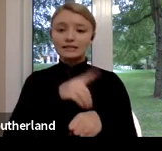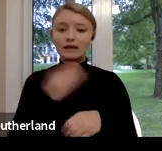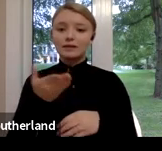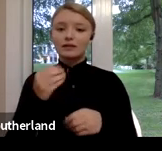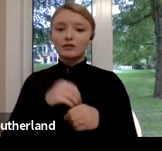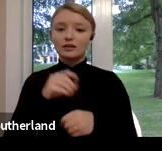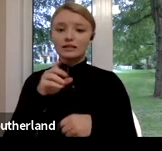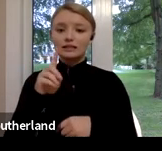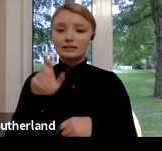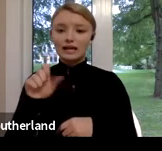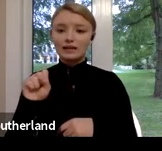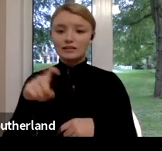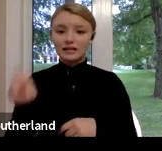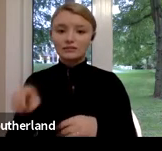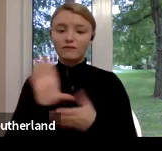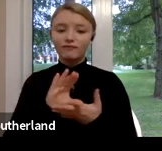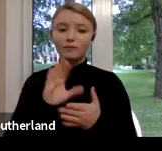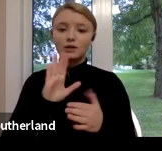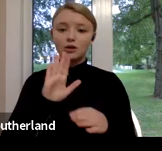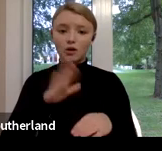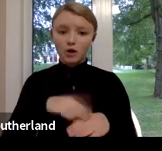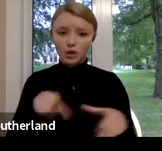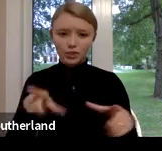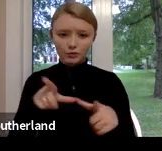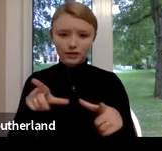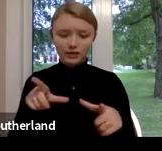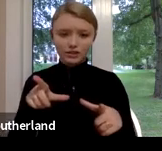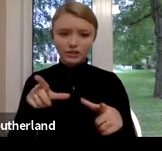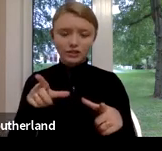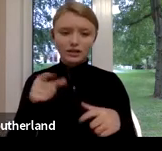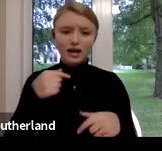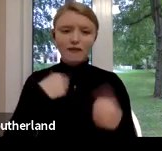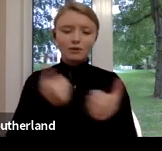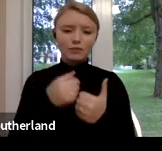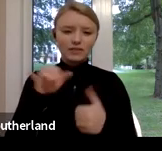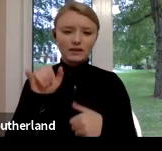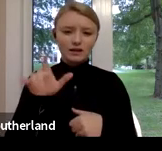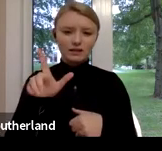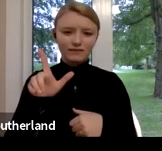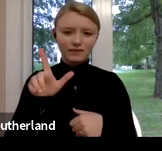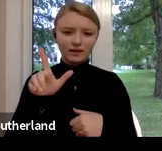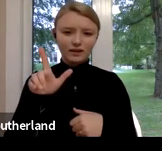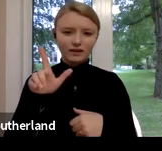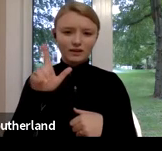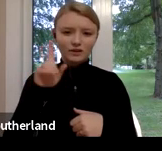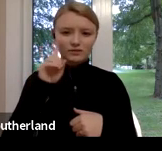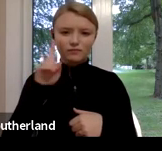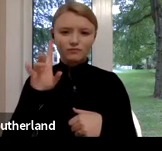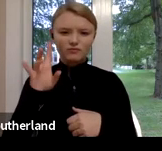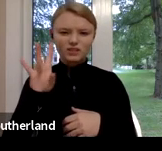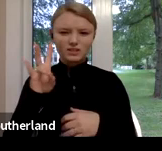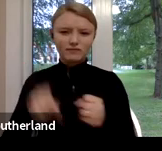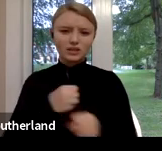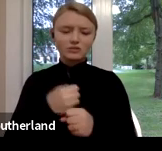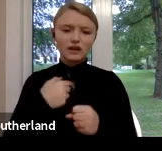On location at a Whole Foods here in Plano, Texas. I've been in Young Living for soon to be 7 years and have been a very heavy